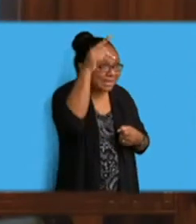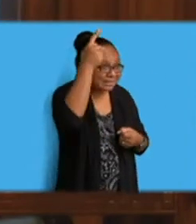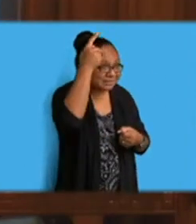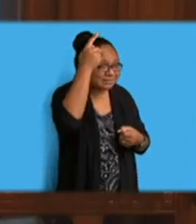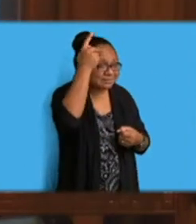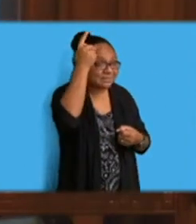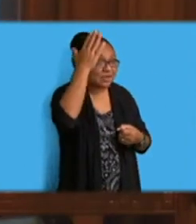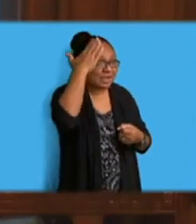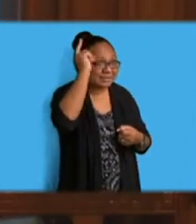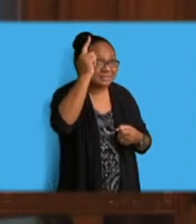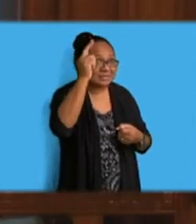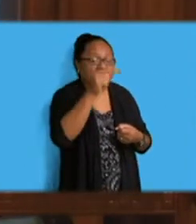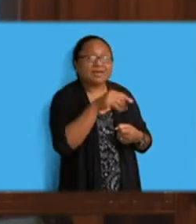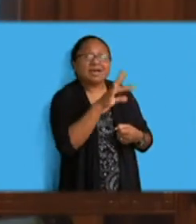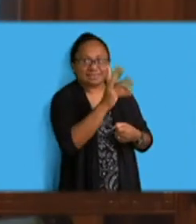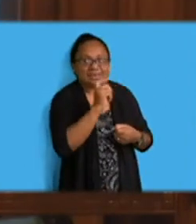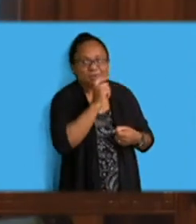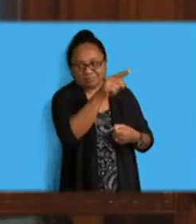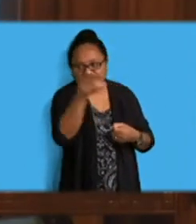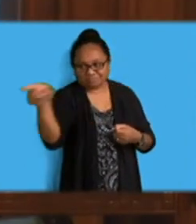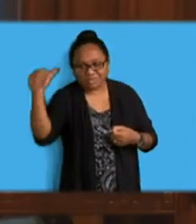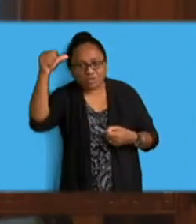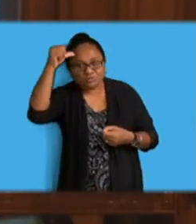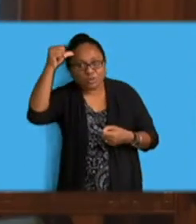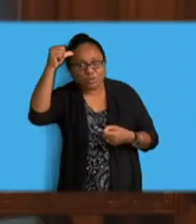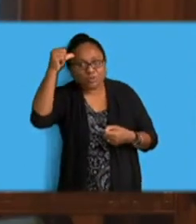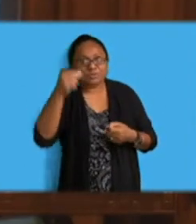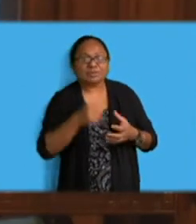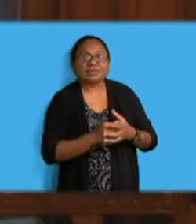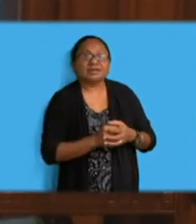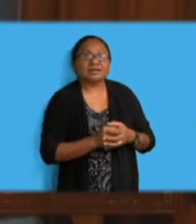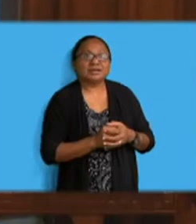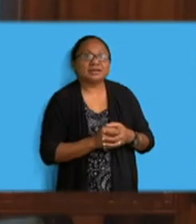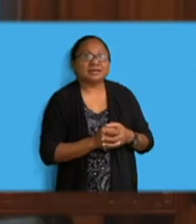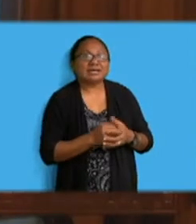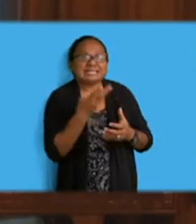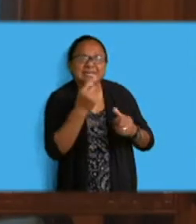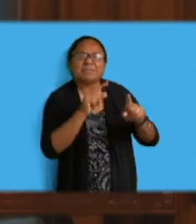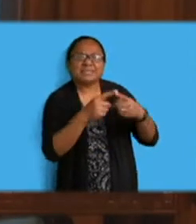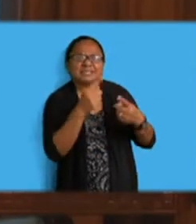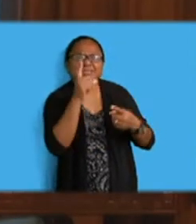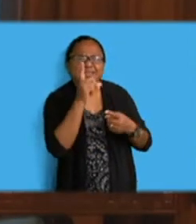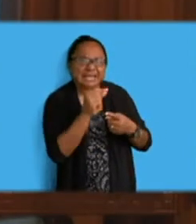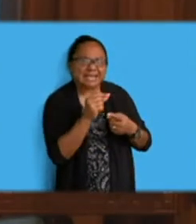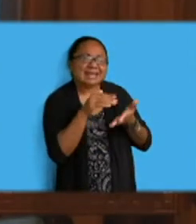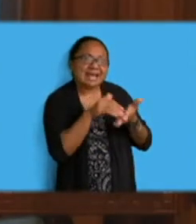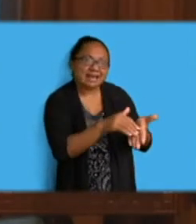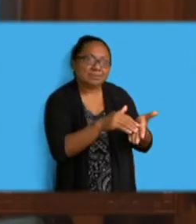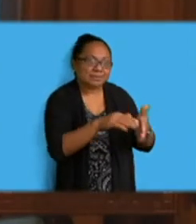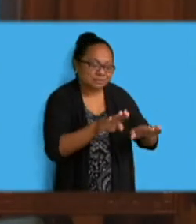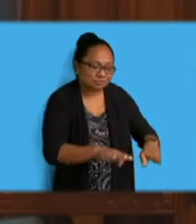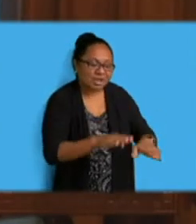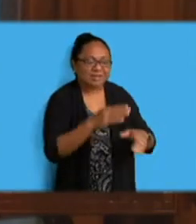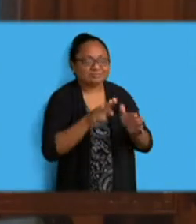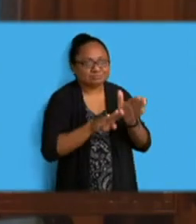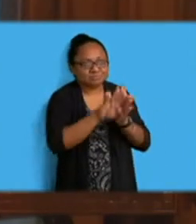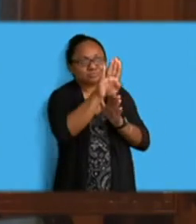gets to know and understand some of the salient features which can contribute towards improvement of the child's performance.